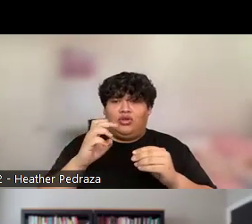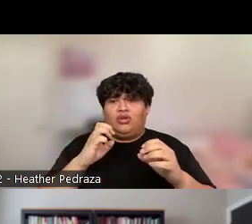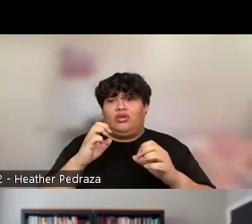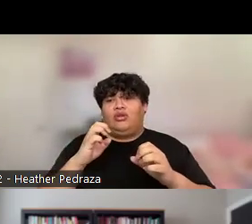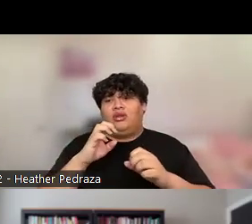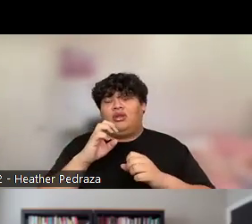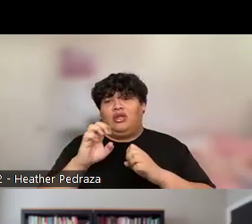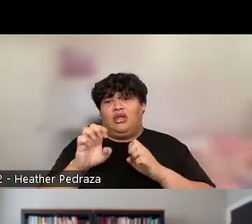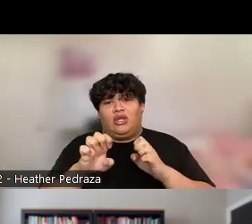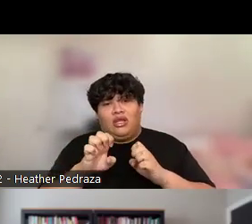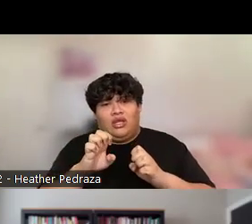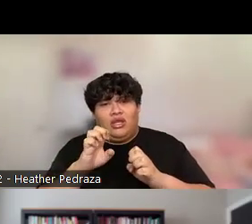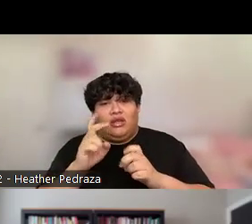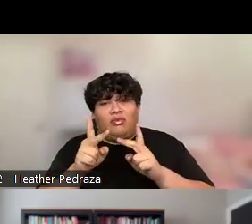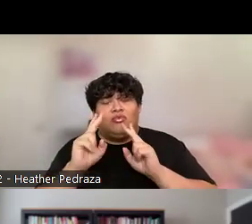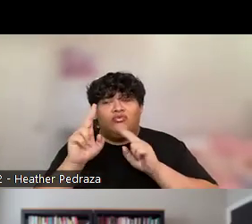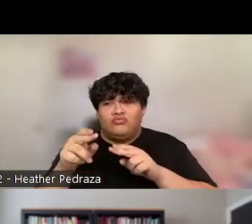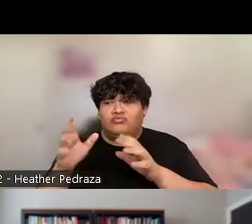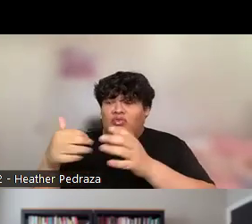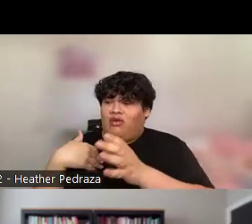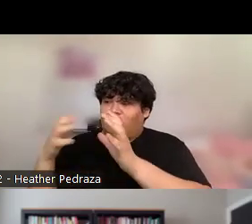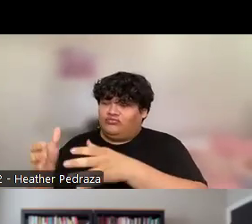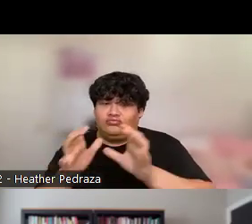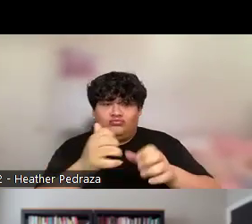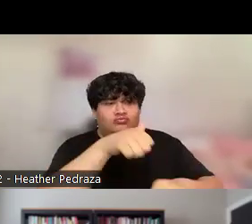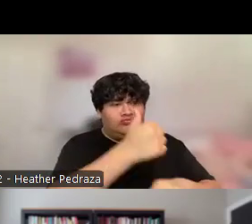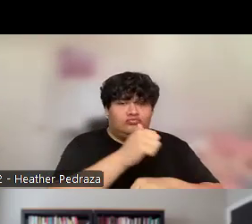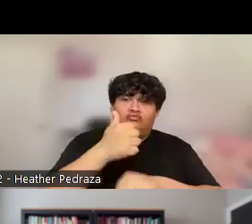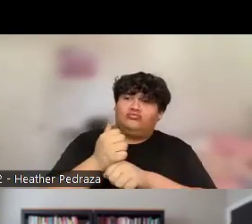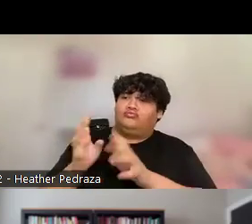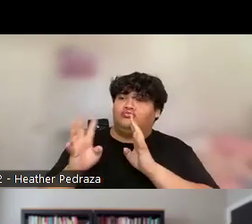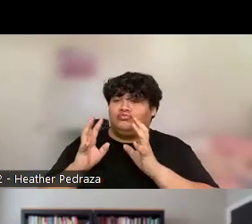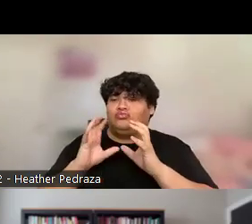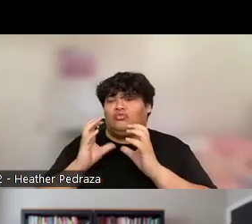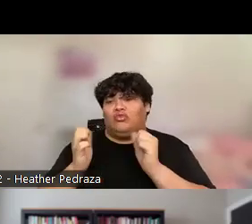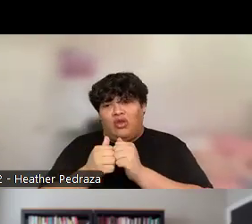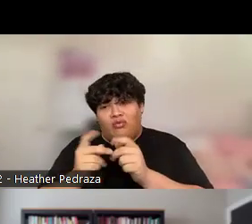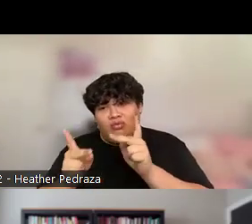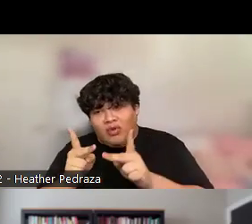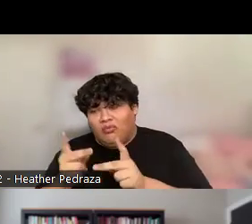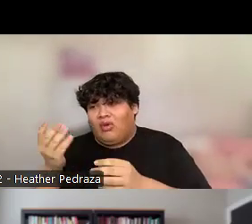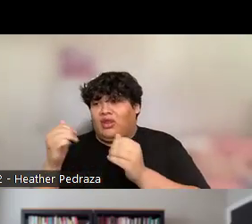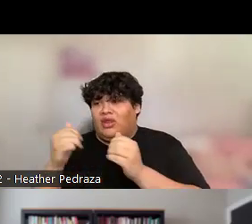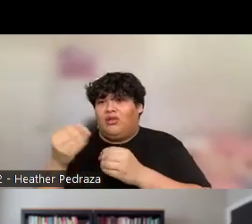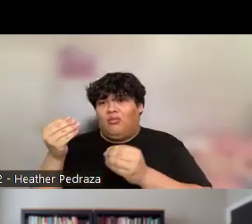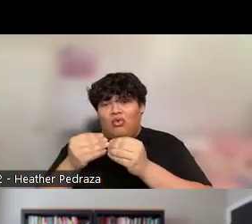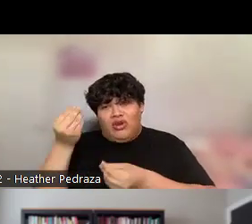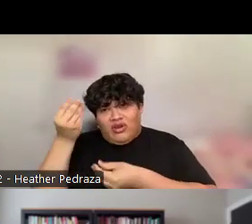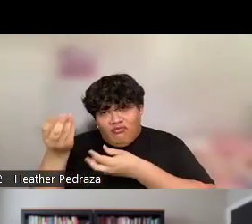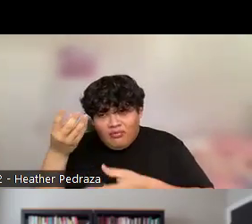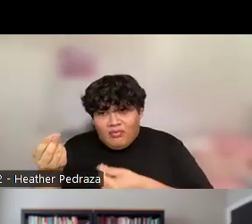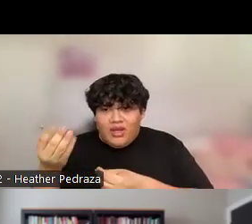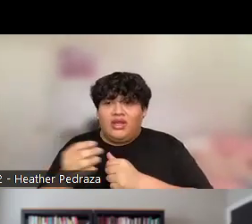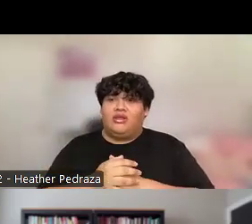one-on-one interviews, focus groups, and surveys, and really selecting stakeholders who can speak to those